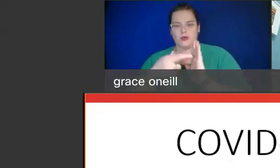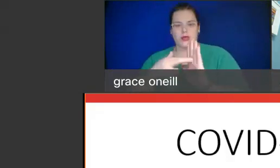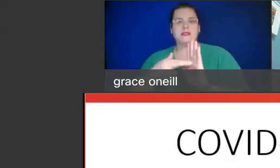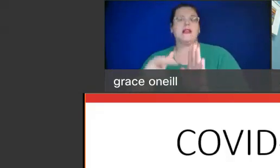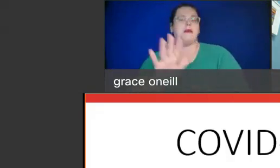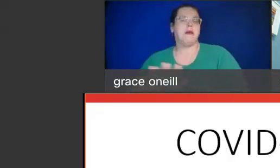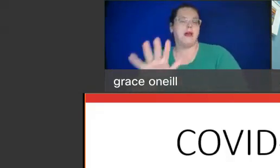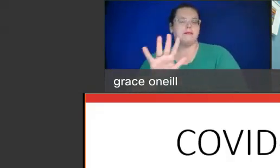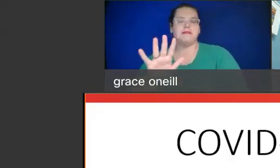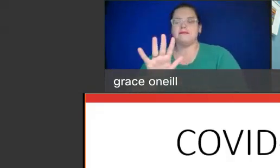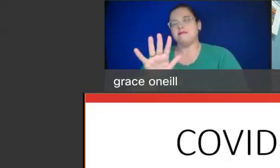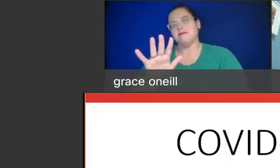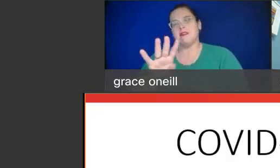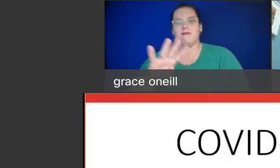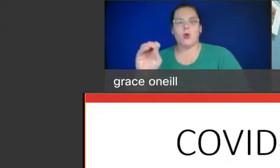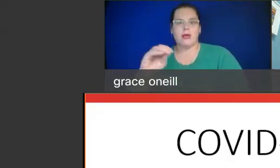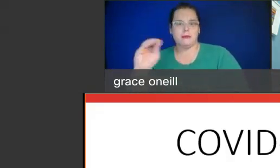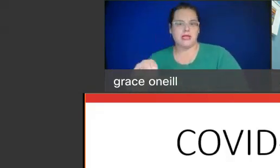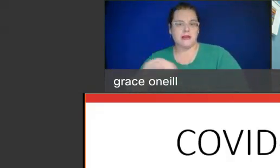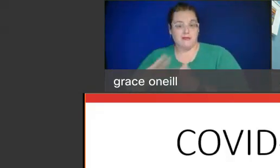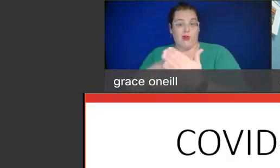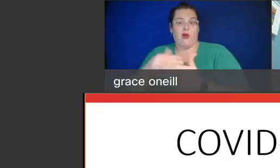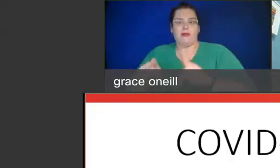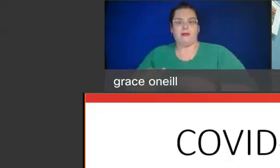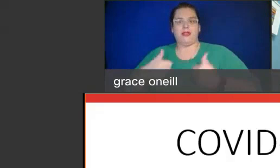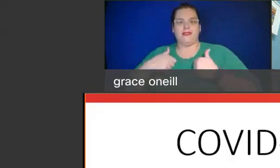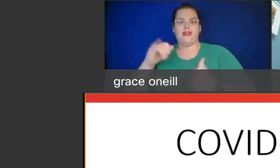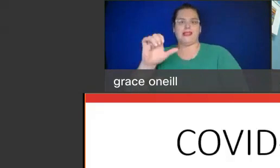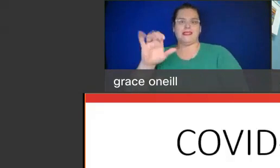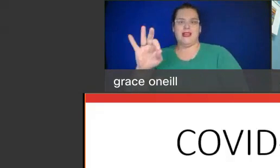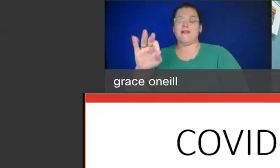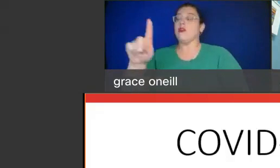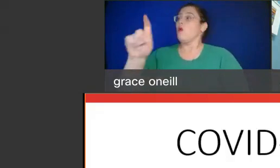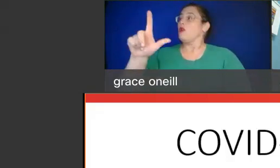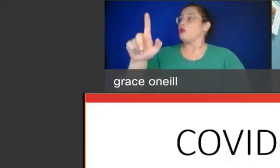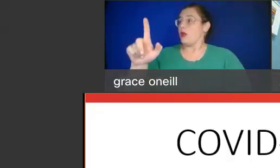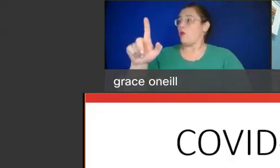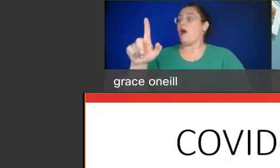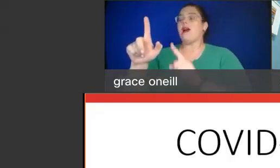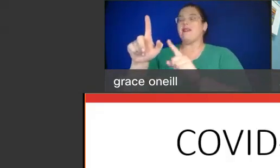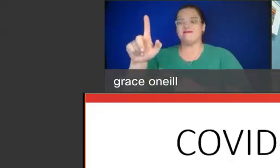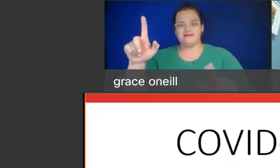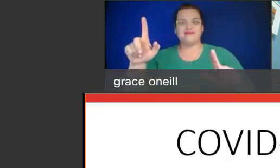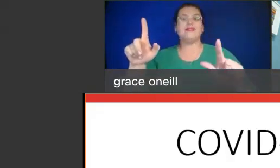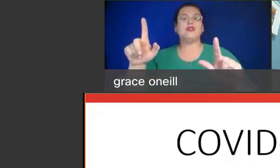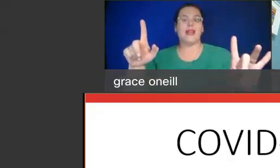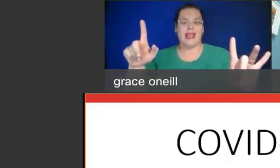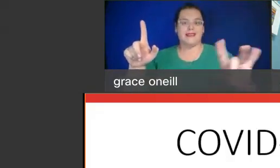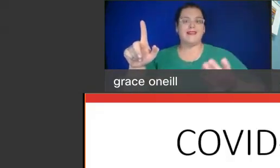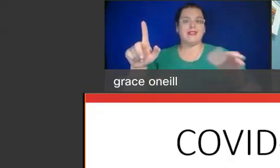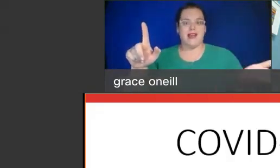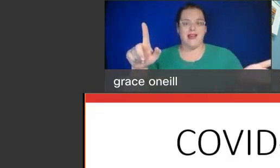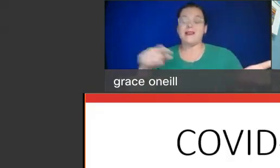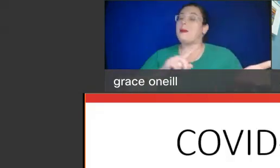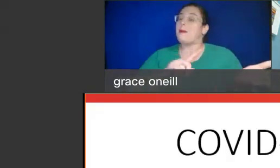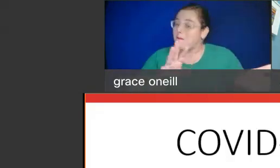in ICFs. Of those 121 people, we have had 28 deaths. However, only 13 of those